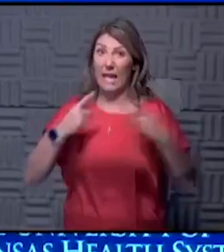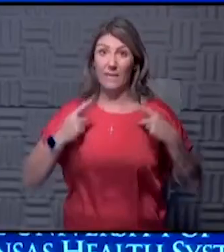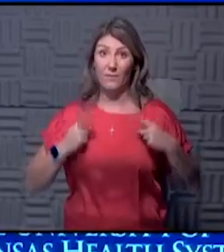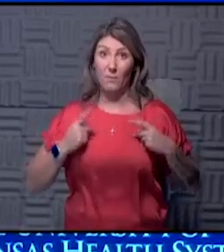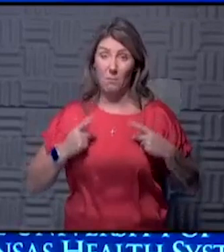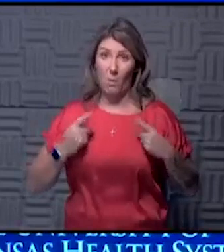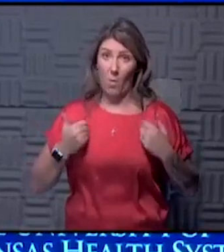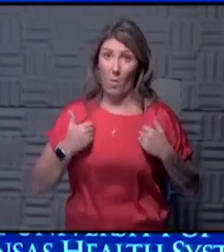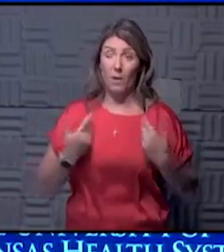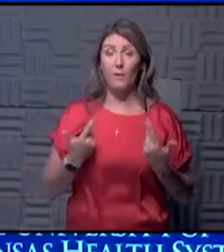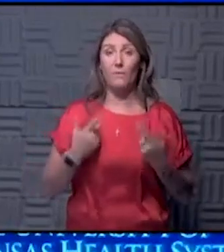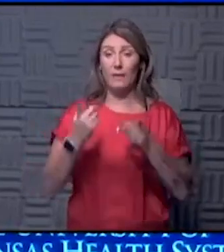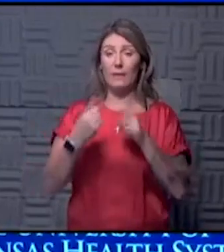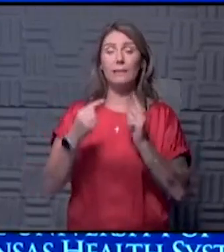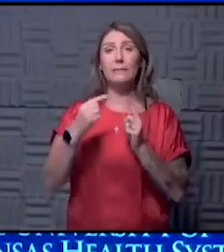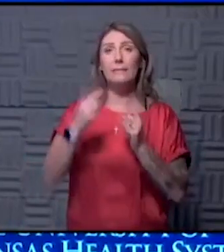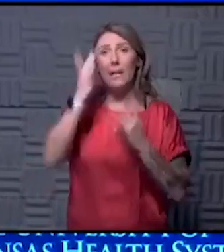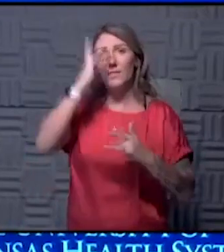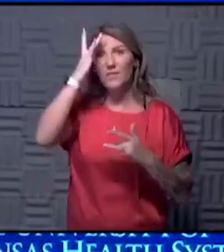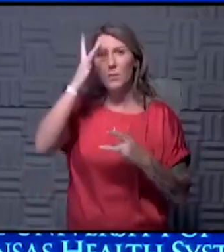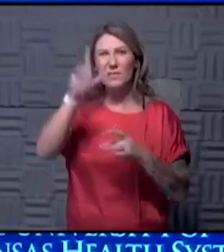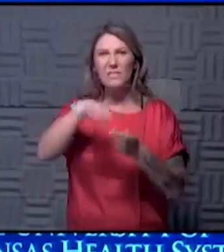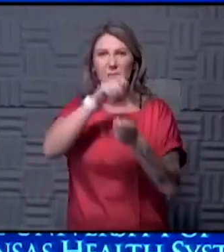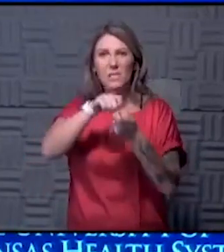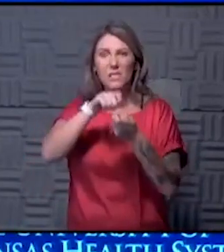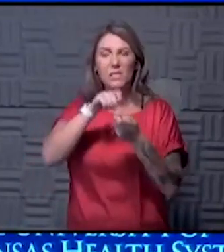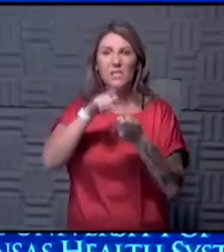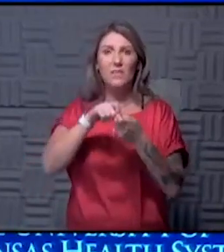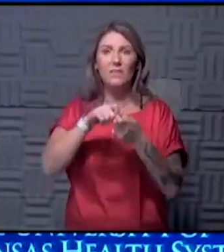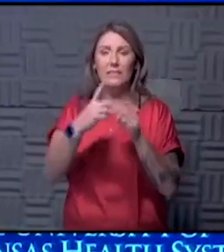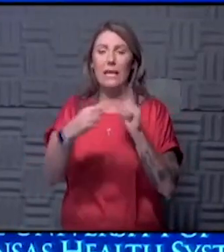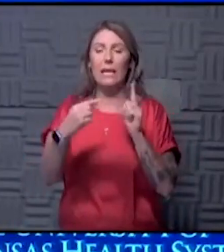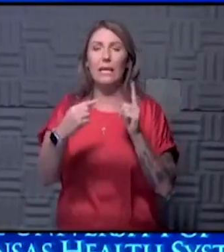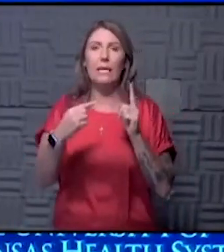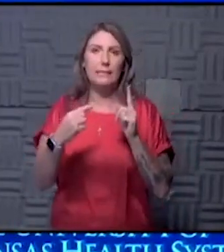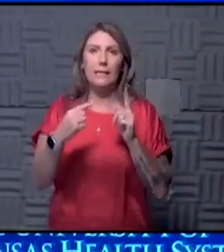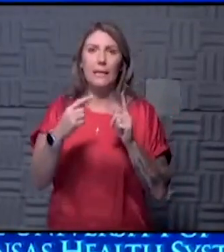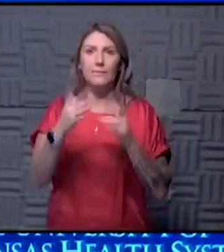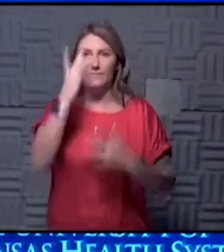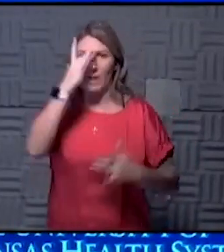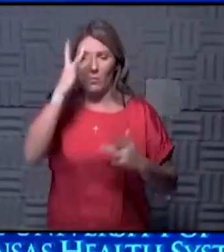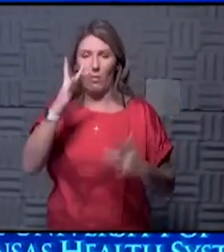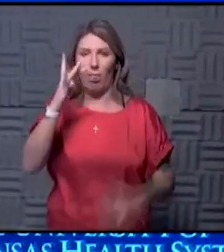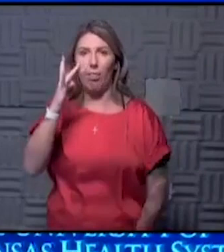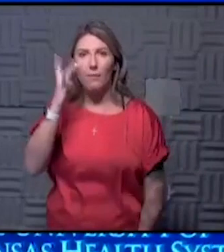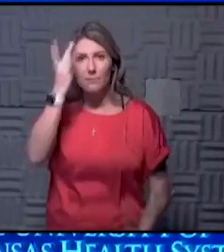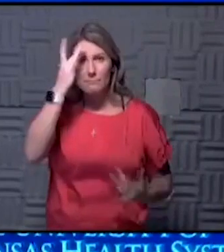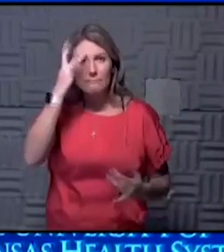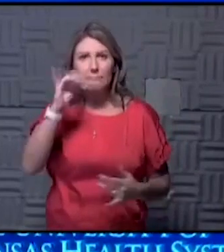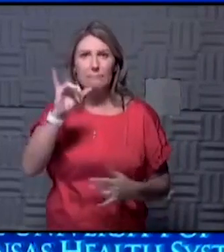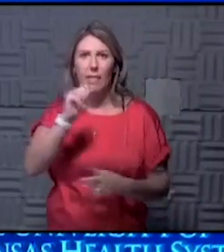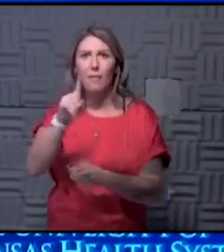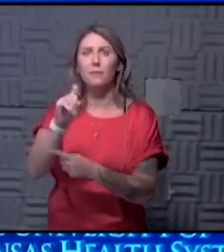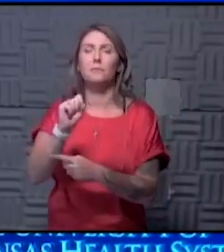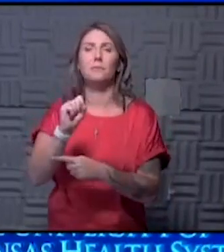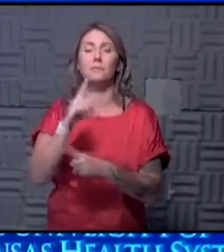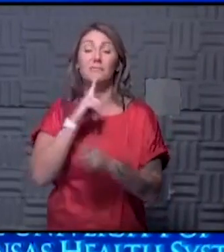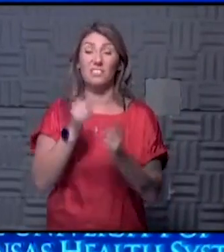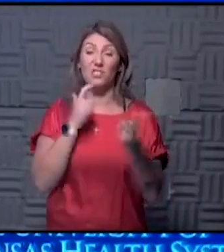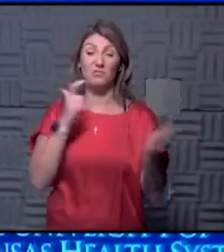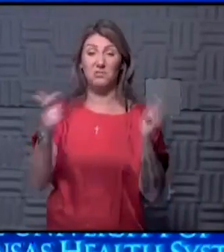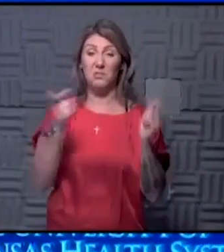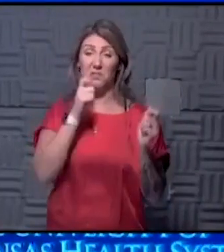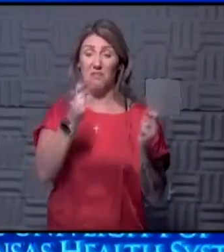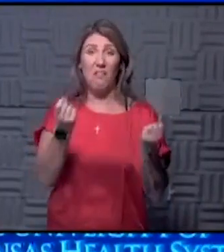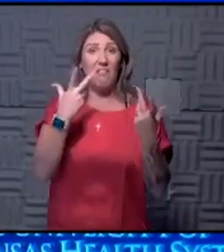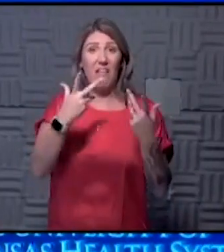And so antivirals are very specific to certain viral illnesses, and so it really depends on what it is. And by and large, we don't have a lot of